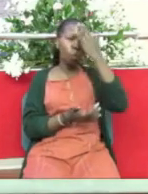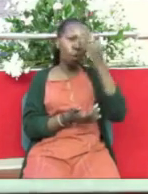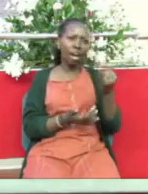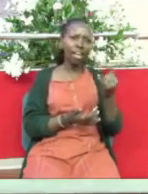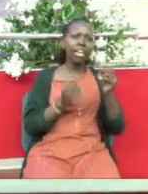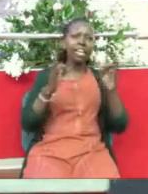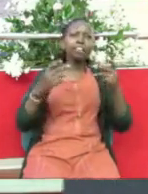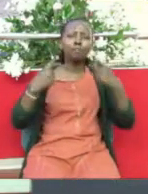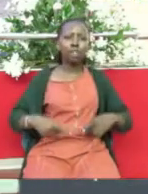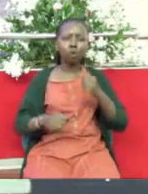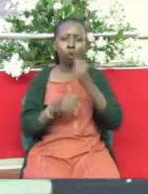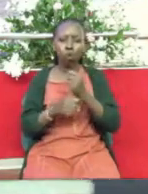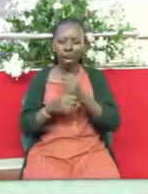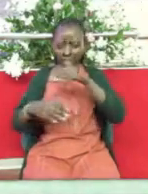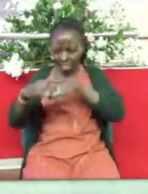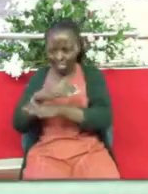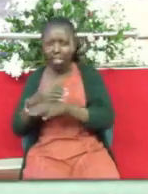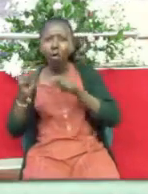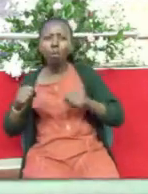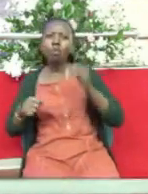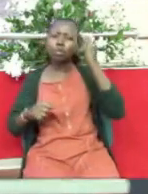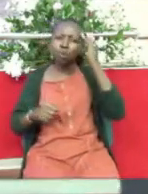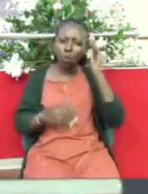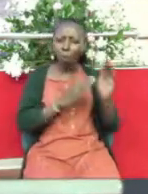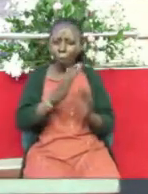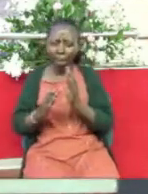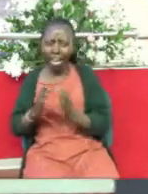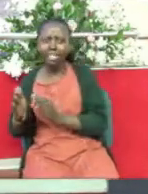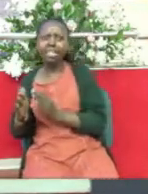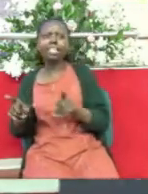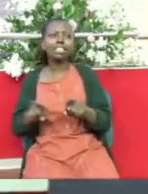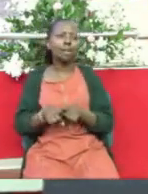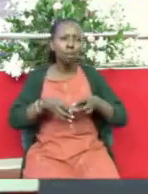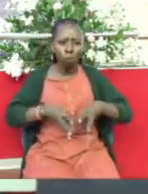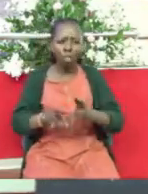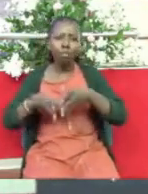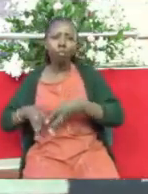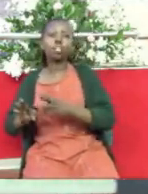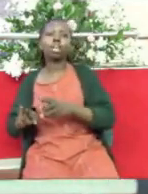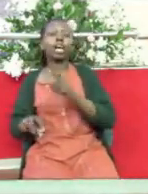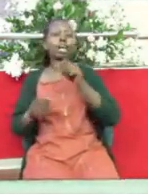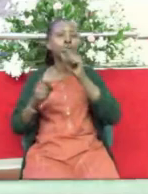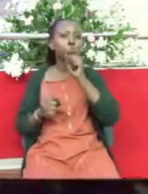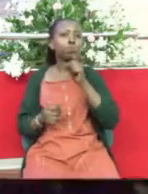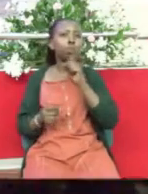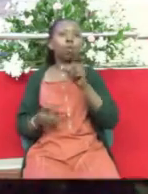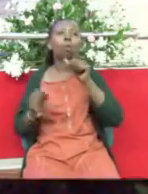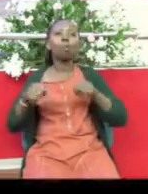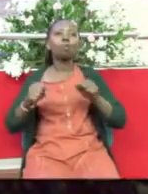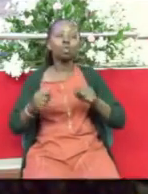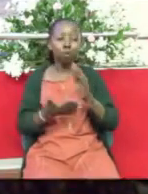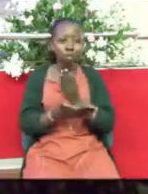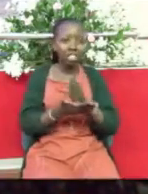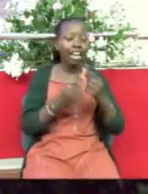inside person is able to know the systems that are operating in that place and therefore is able to share now with the enemy outside.